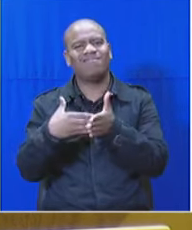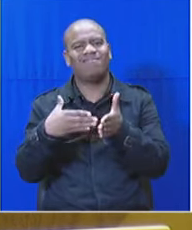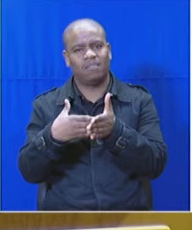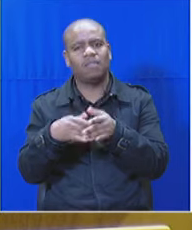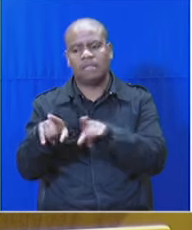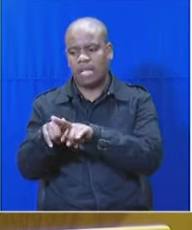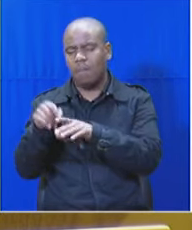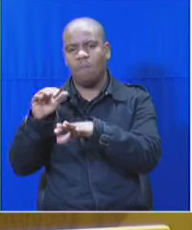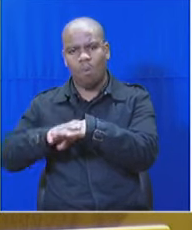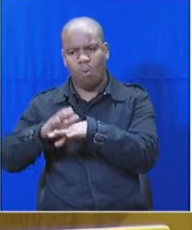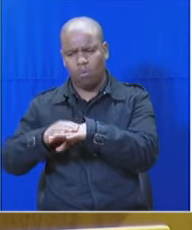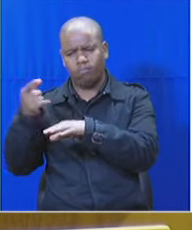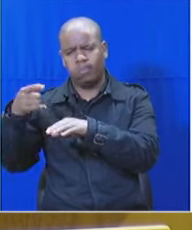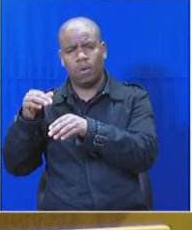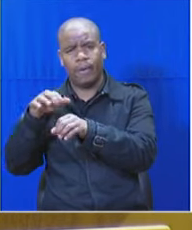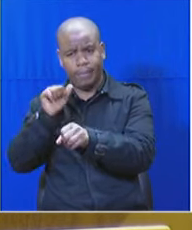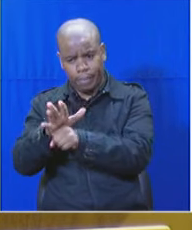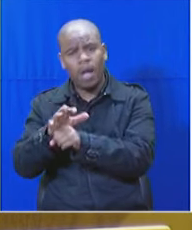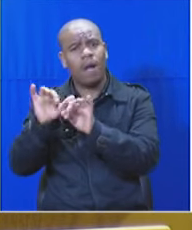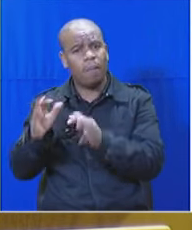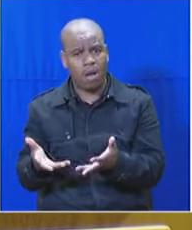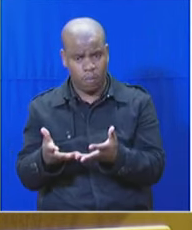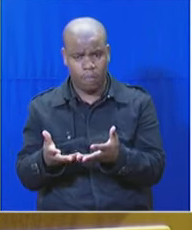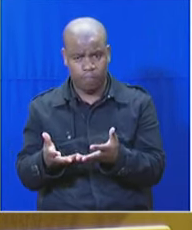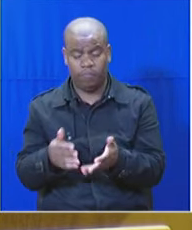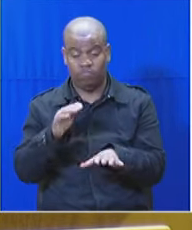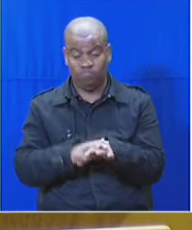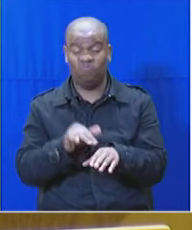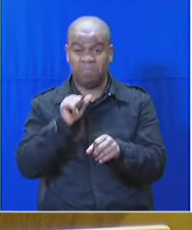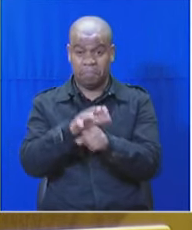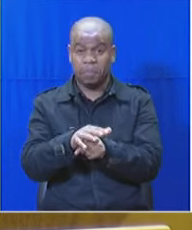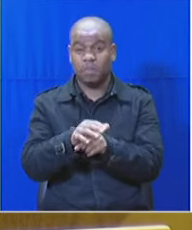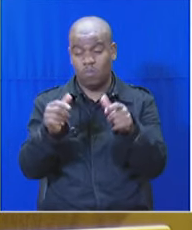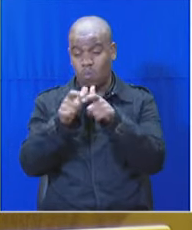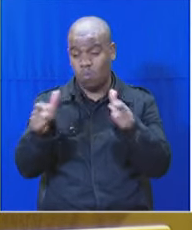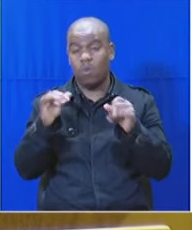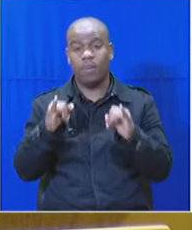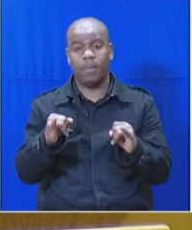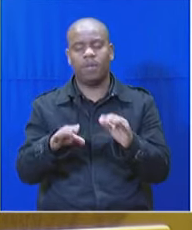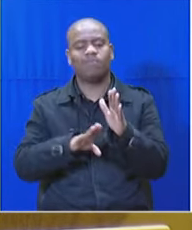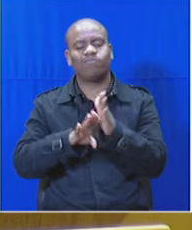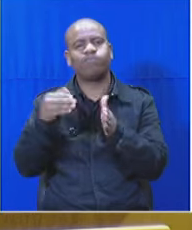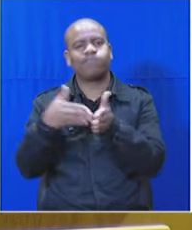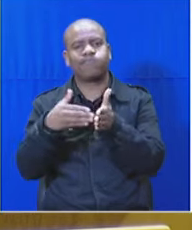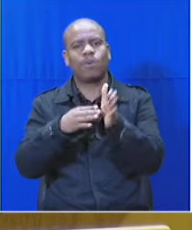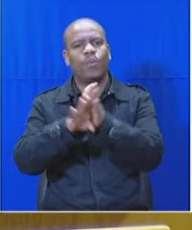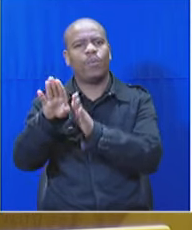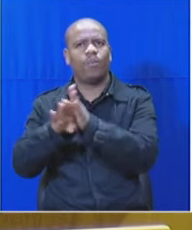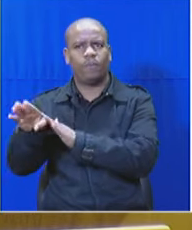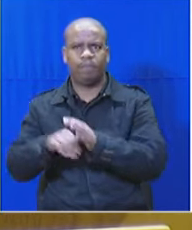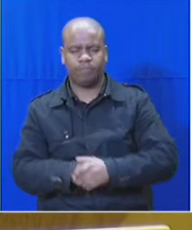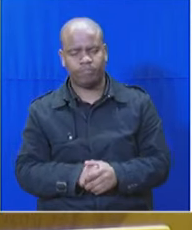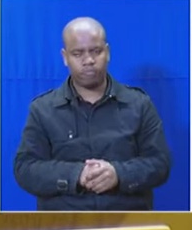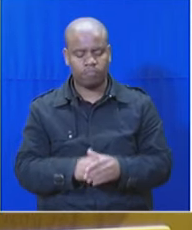this ministry had in terms of this legislation, which will impact enormously on developmental potential?